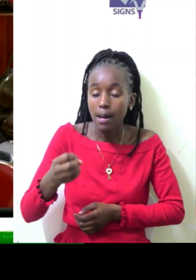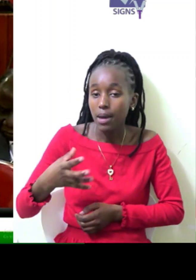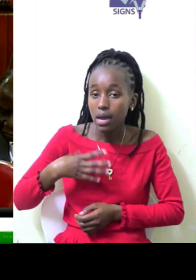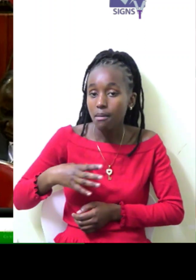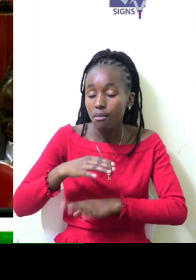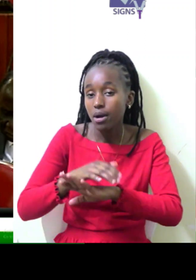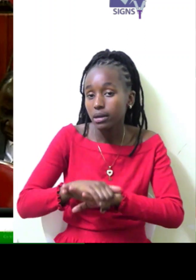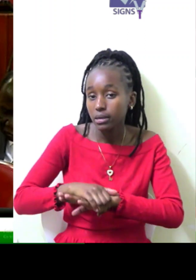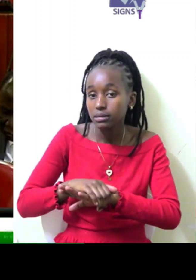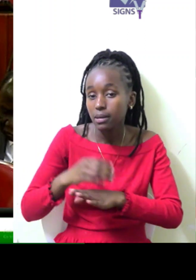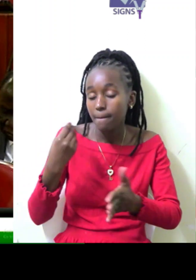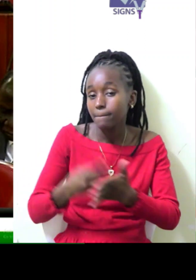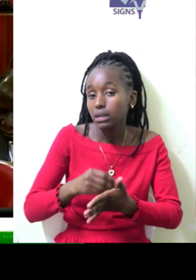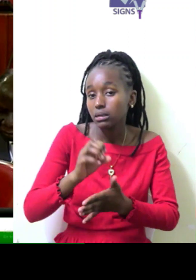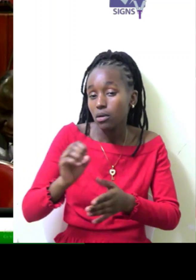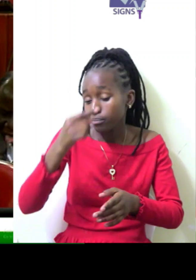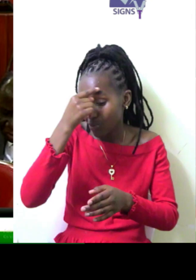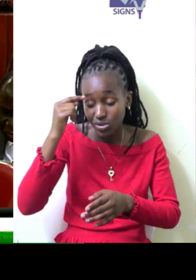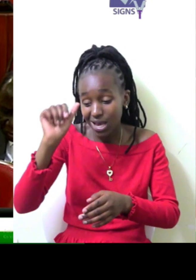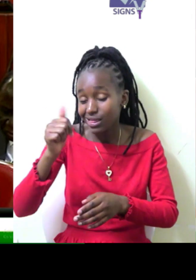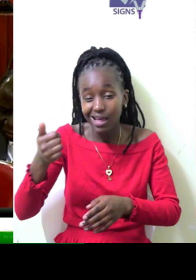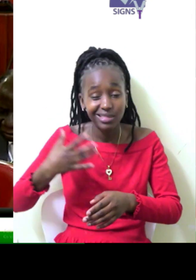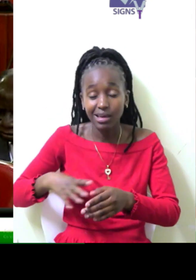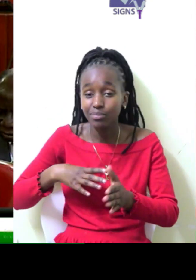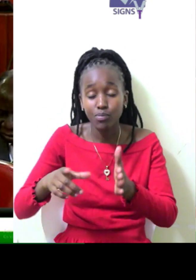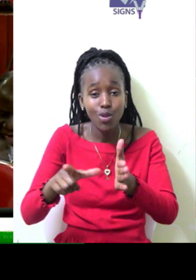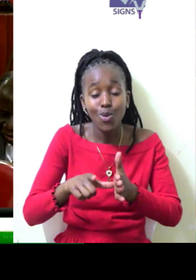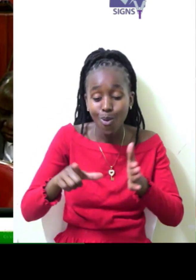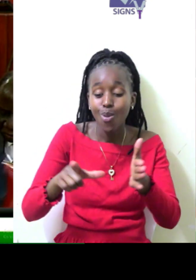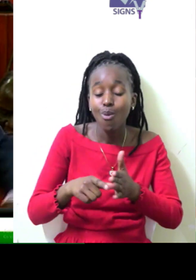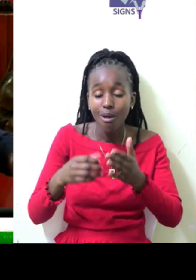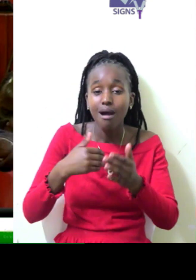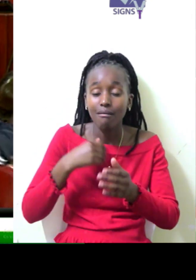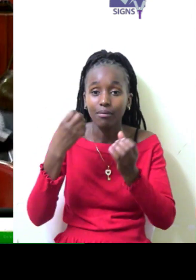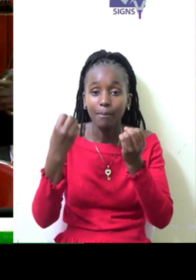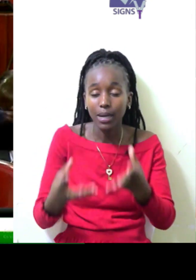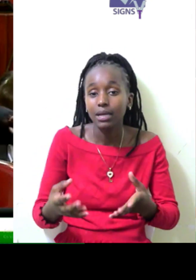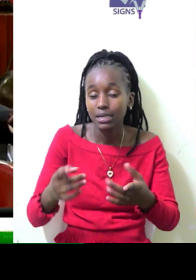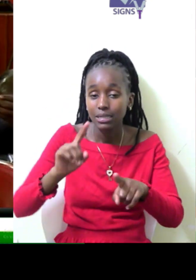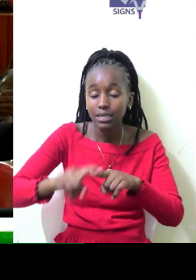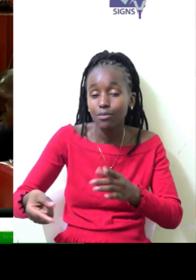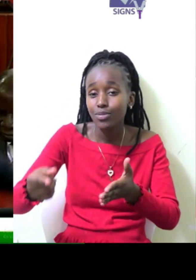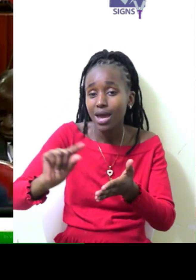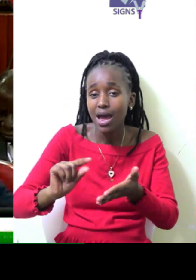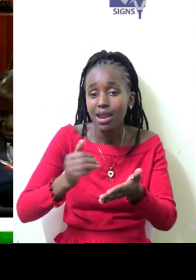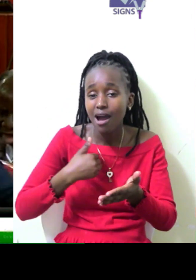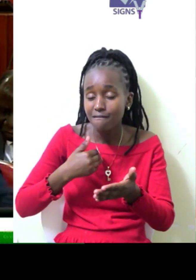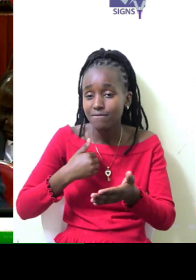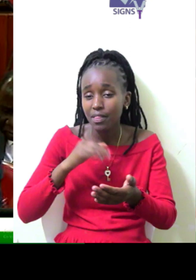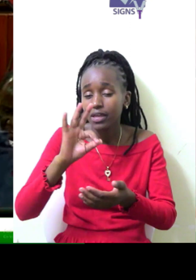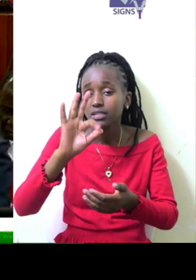home. You've taken mortgages. When you are increasing to 35%, you had entered into arrangements you cannot renege